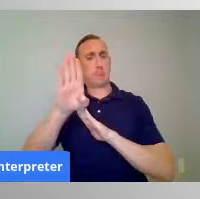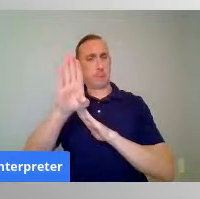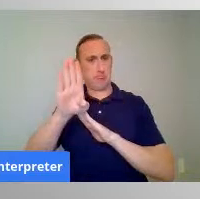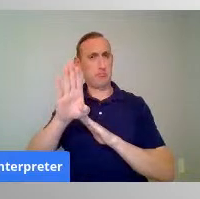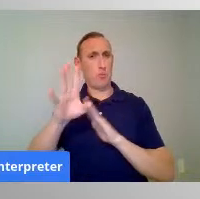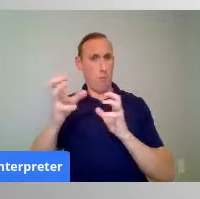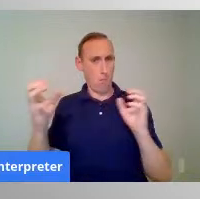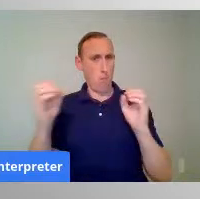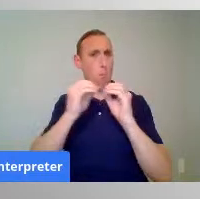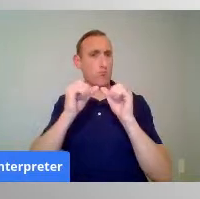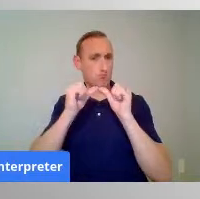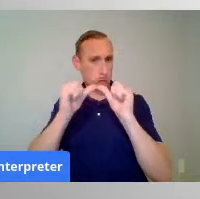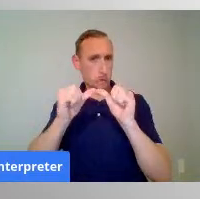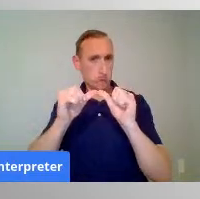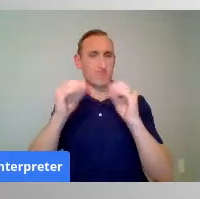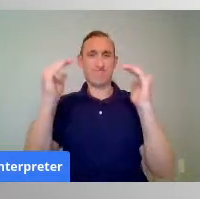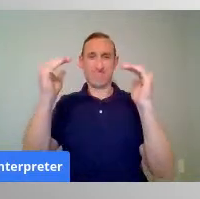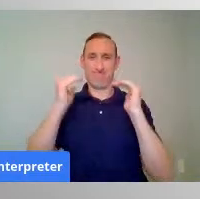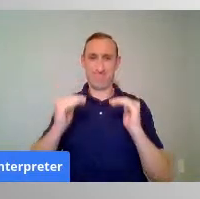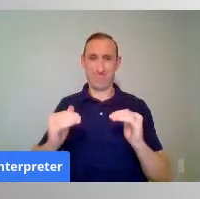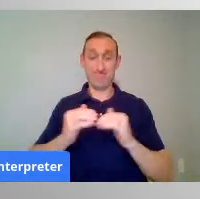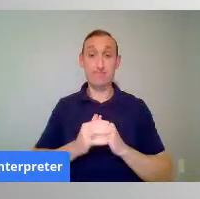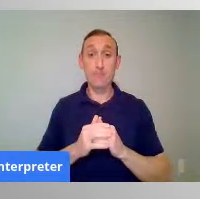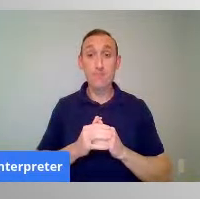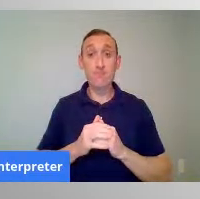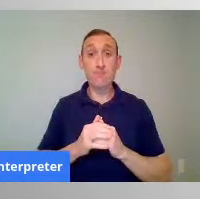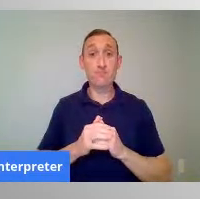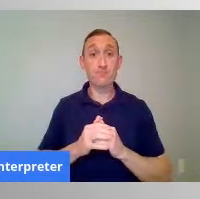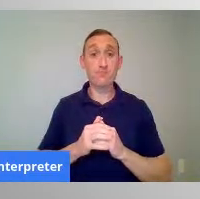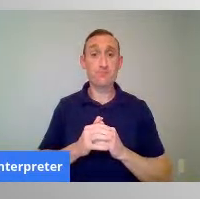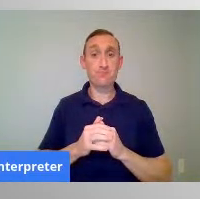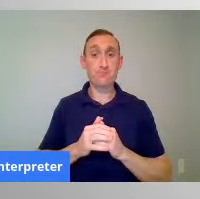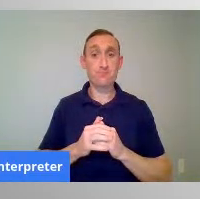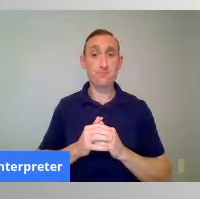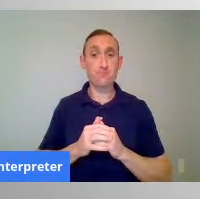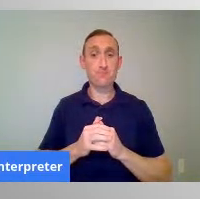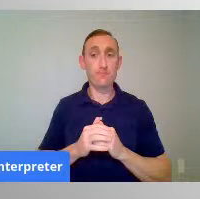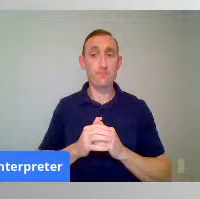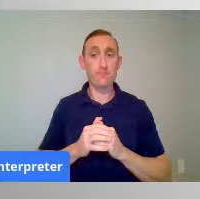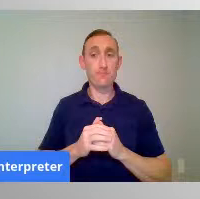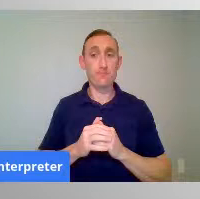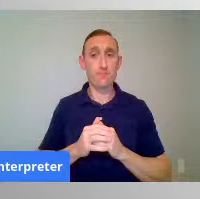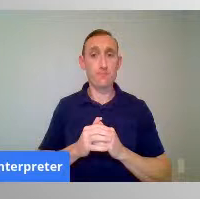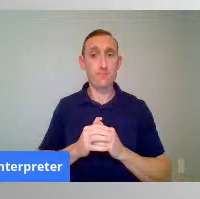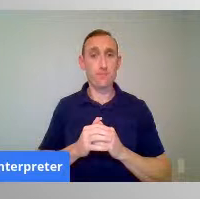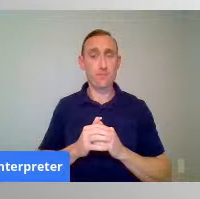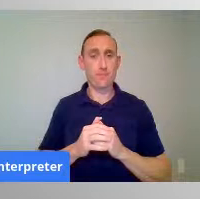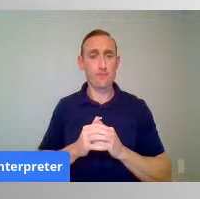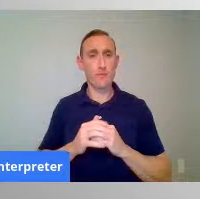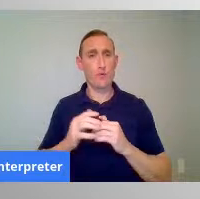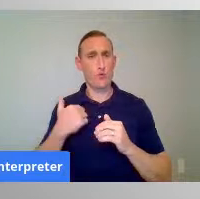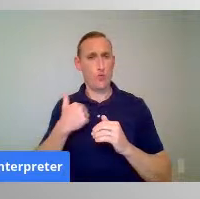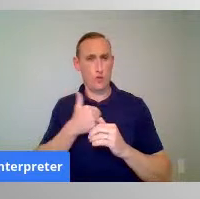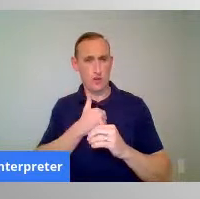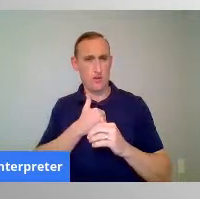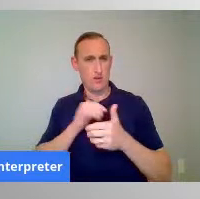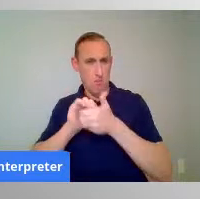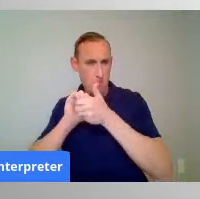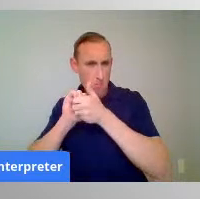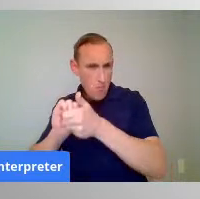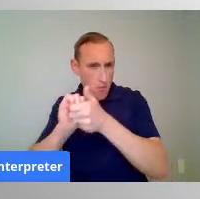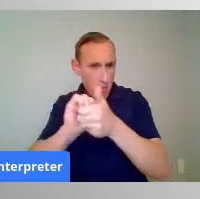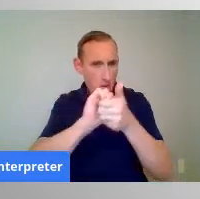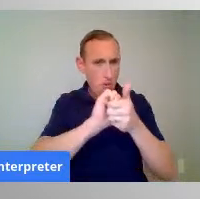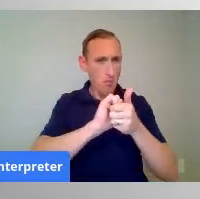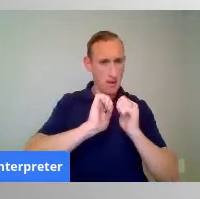Next. So let's talk a moment about the ways that we have agreements and partnerships.